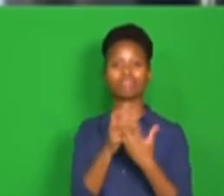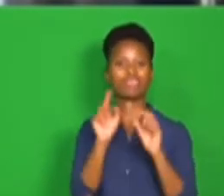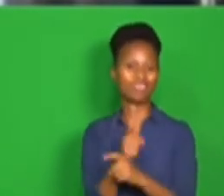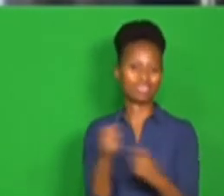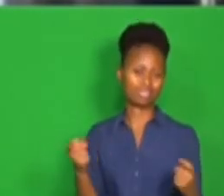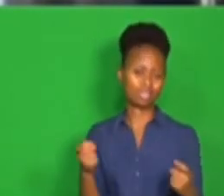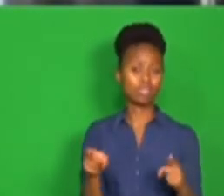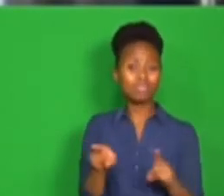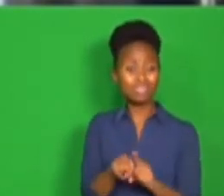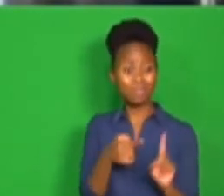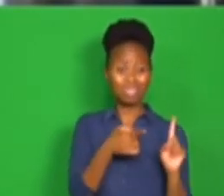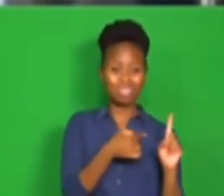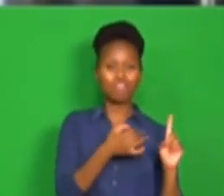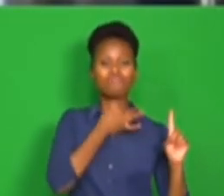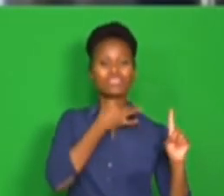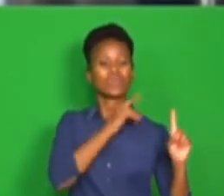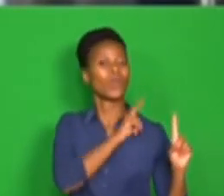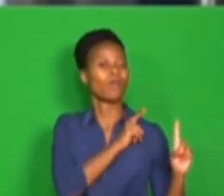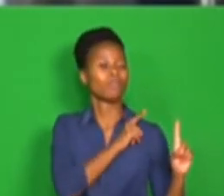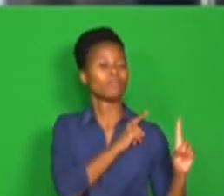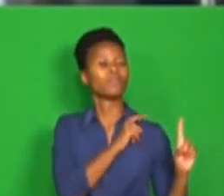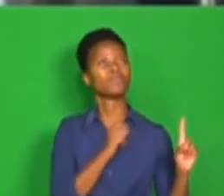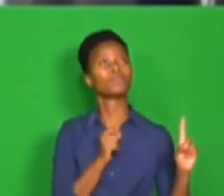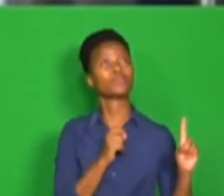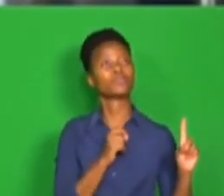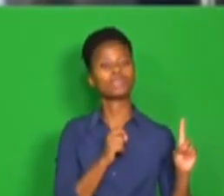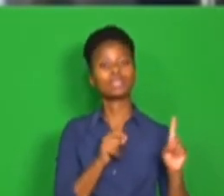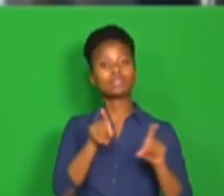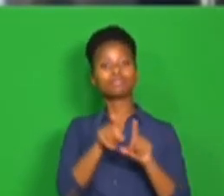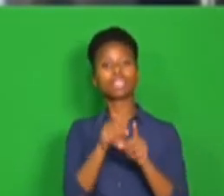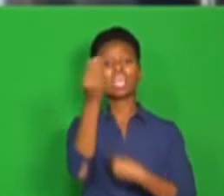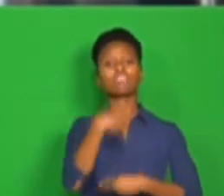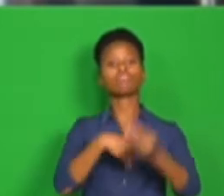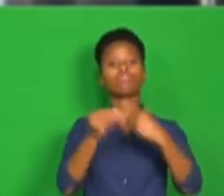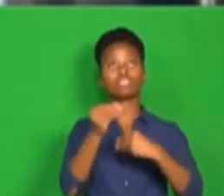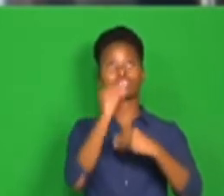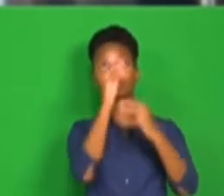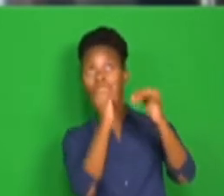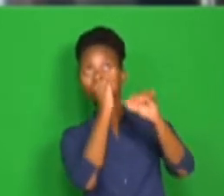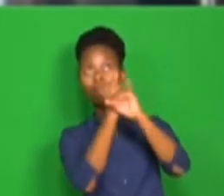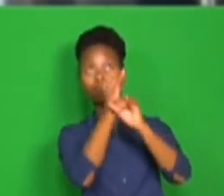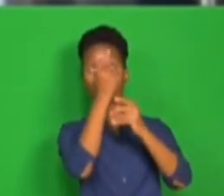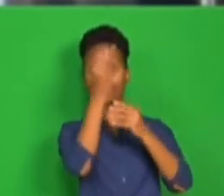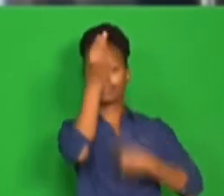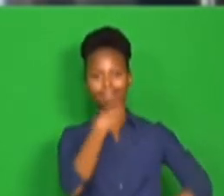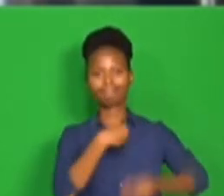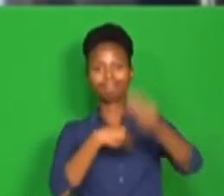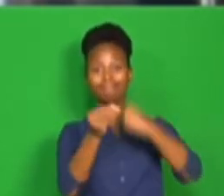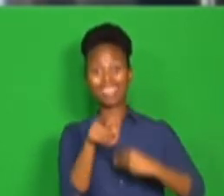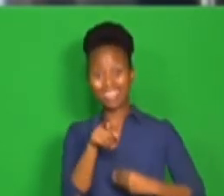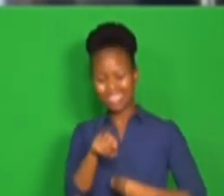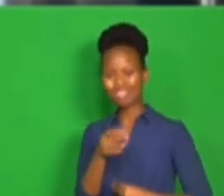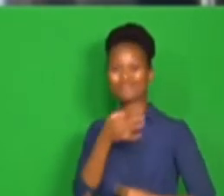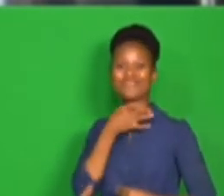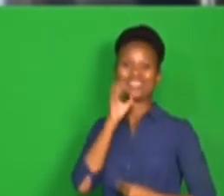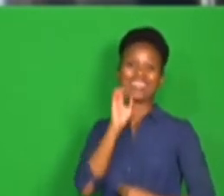pose a risks to the exchange rate, and through second round effects could